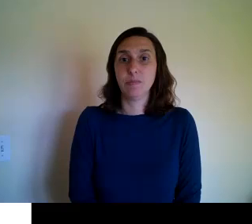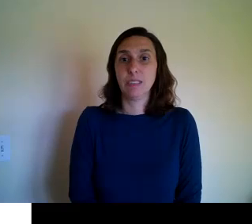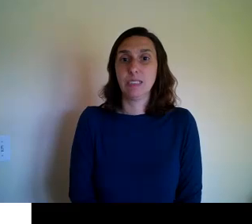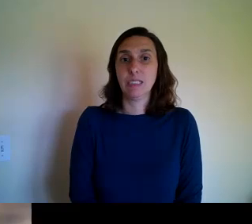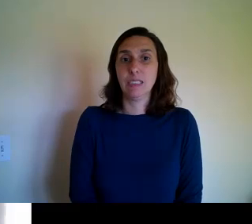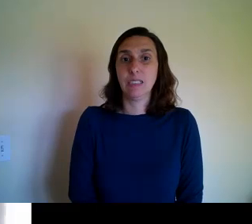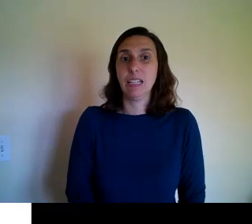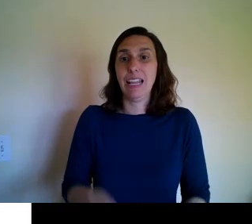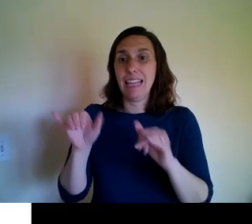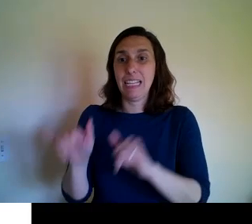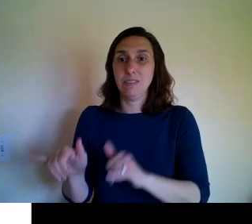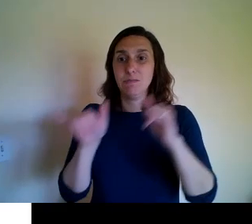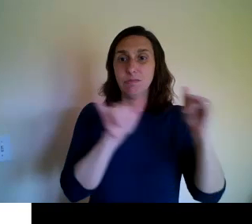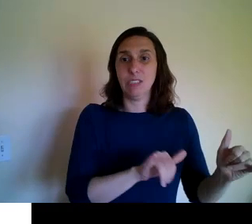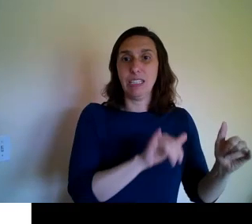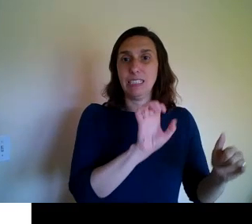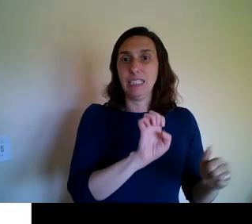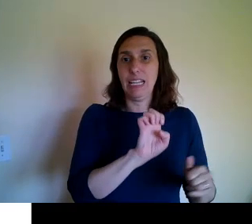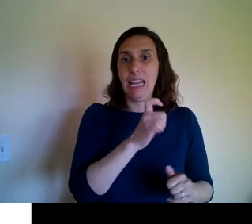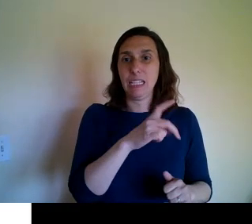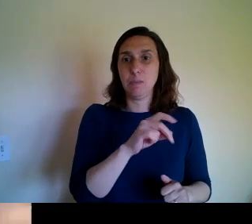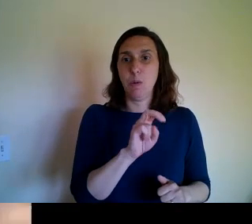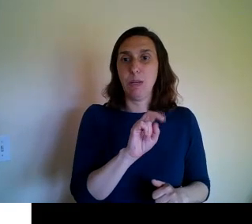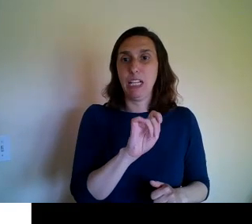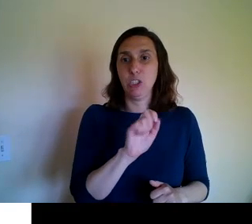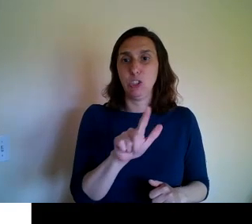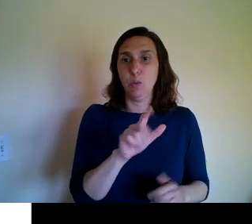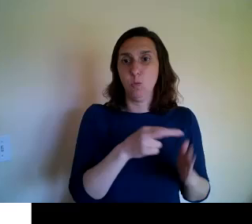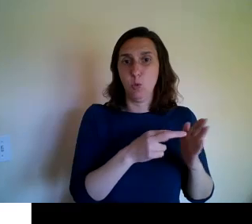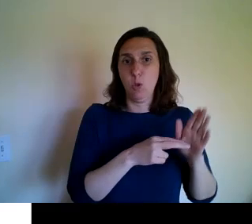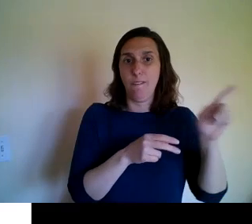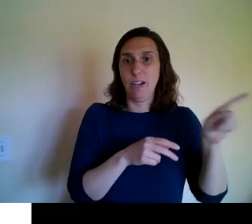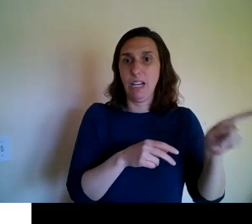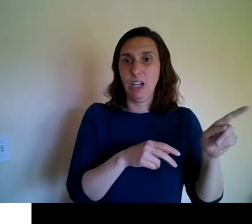is parallel to this exponential rule that we have.